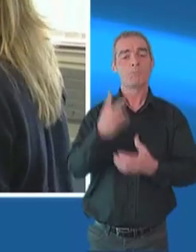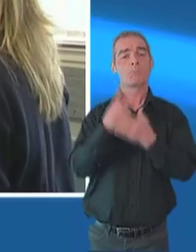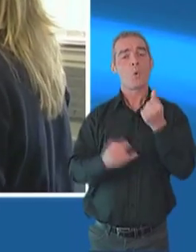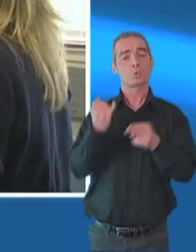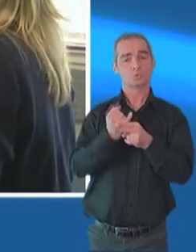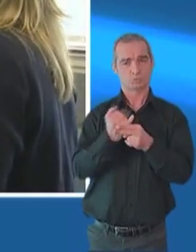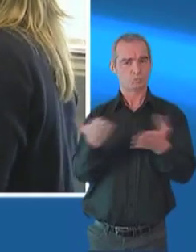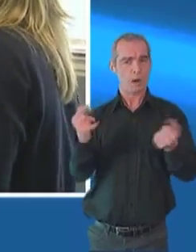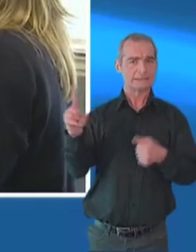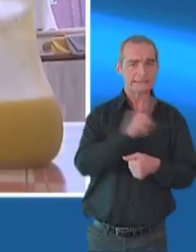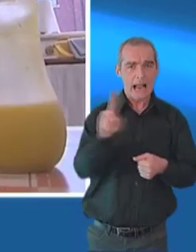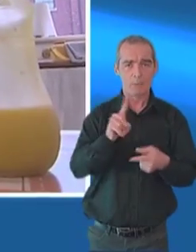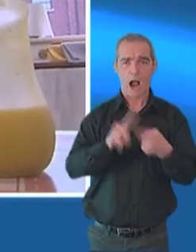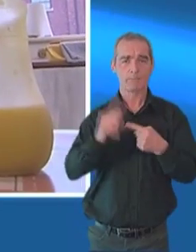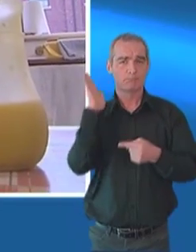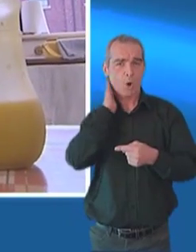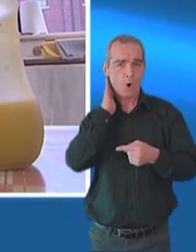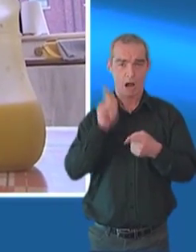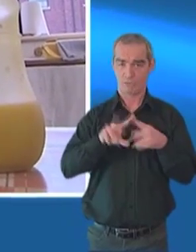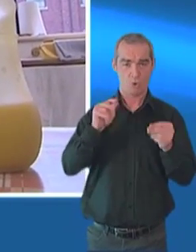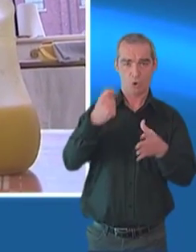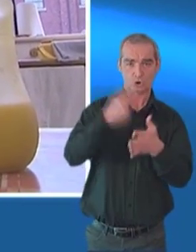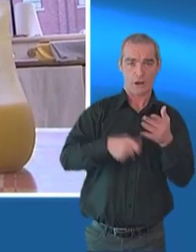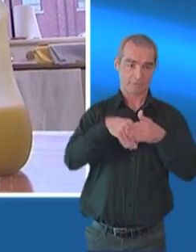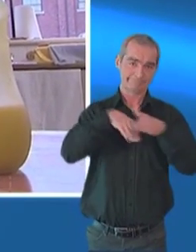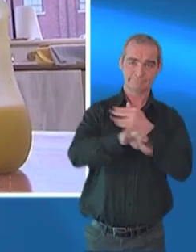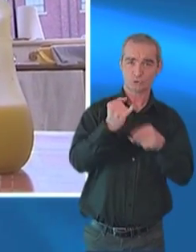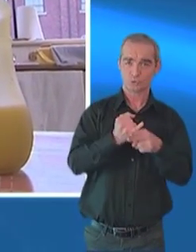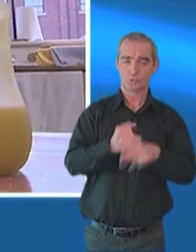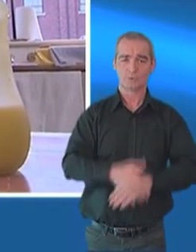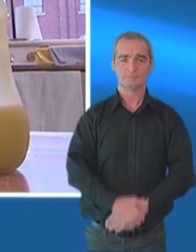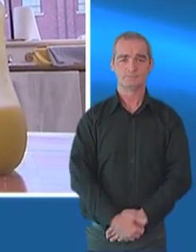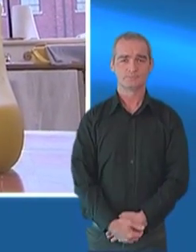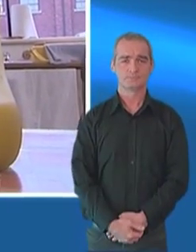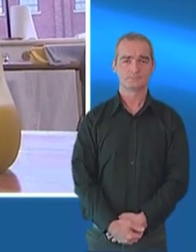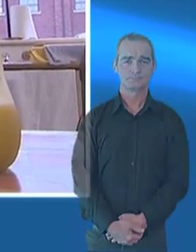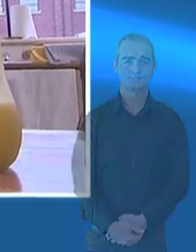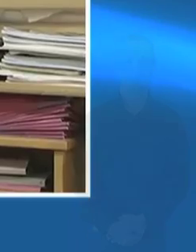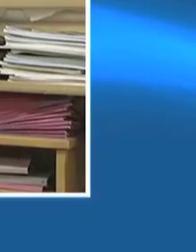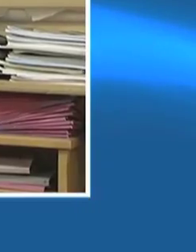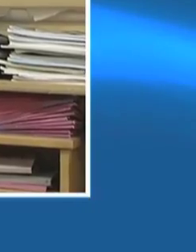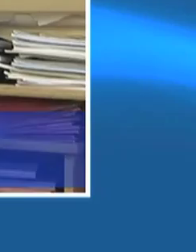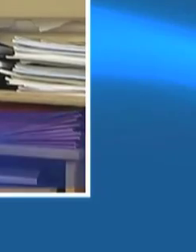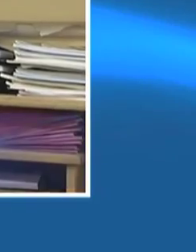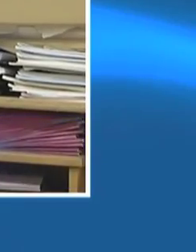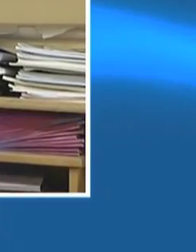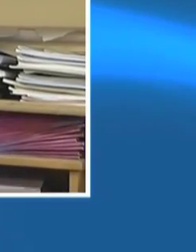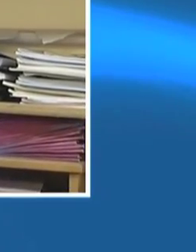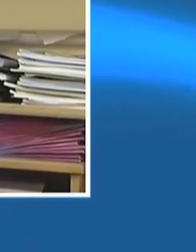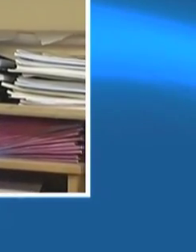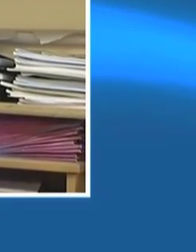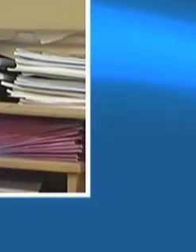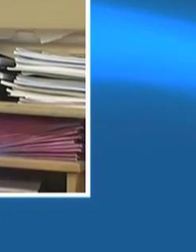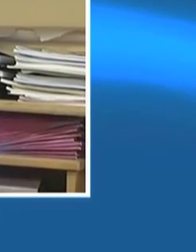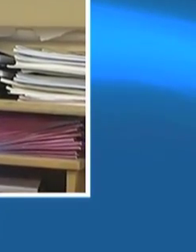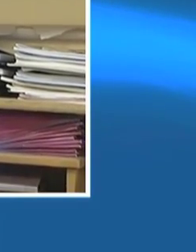to communication issues. Both schools welcome day students and boarders, and there are no fees required. You were asking me where all